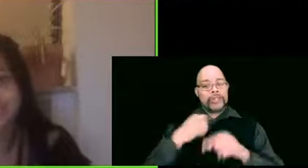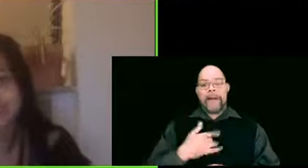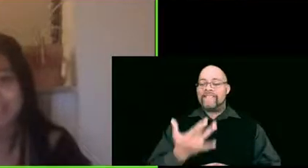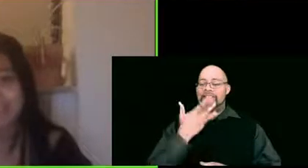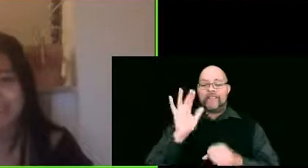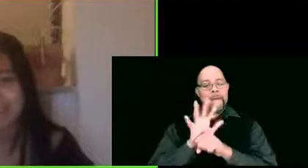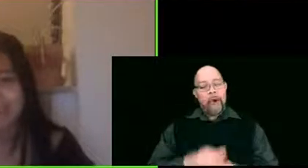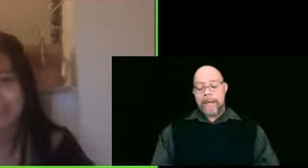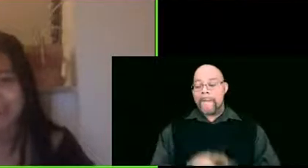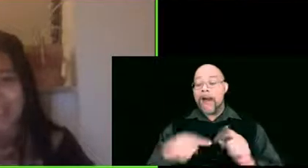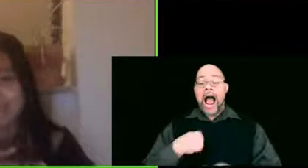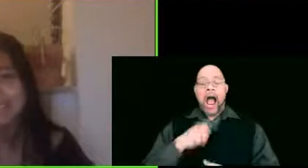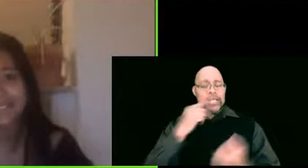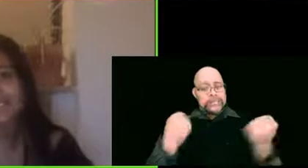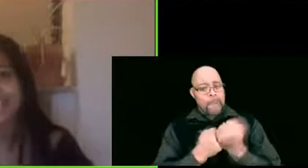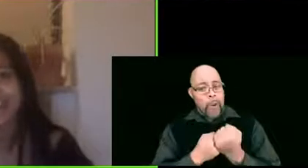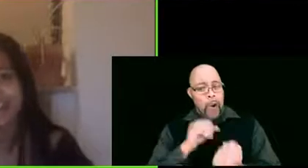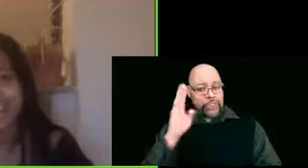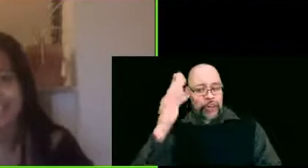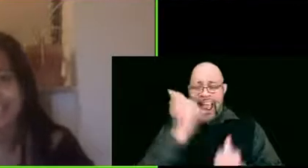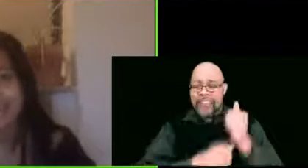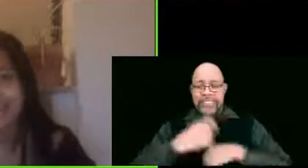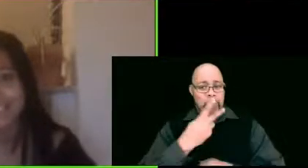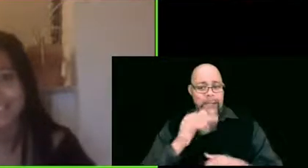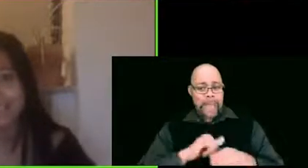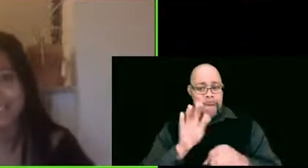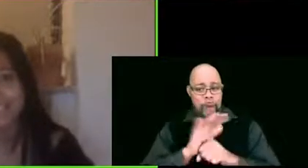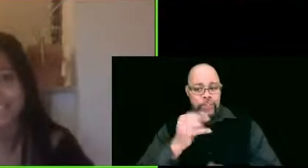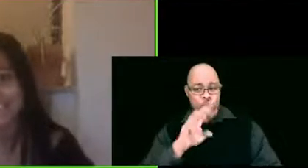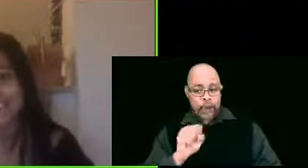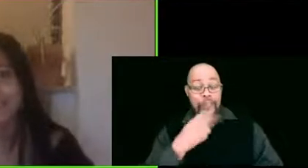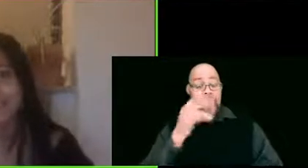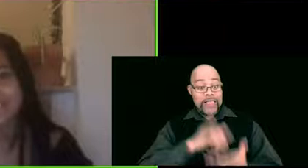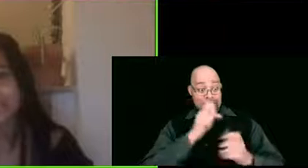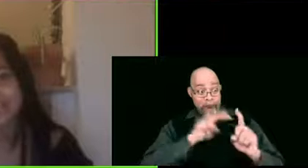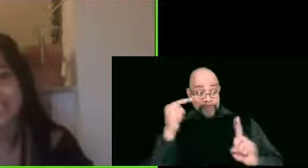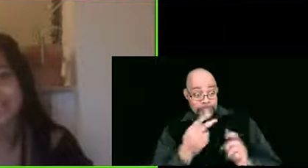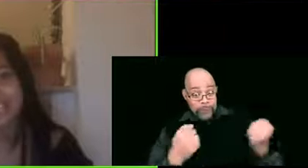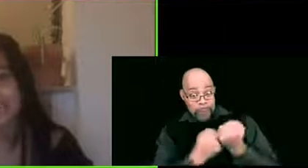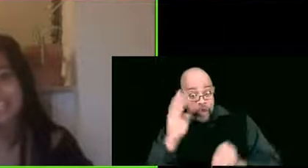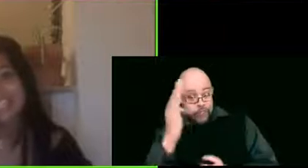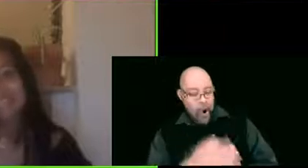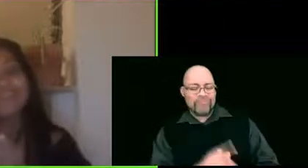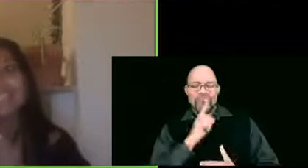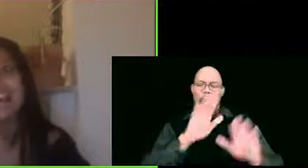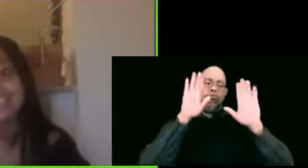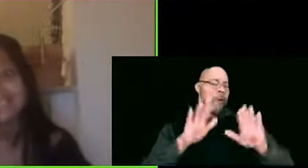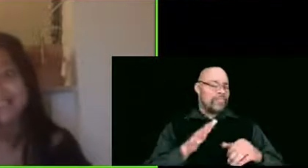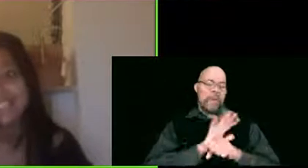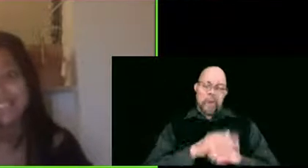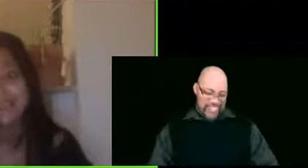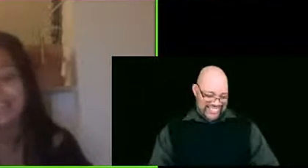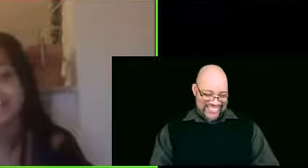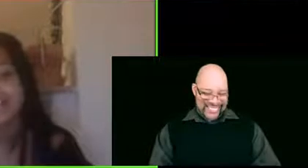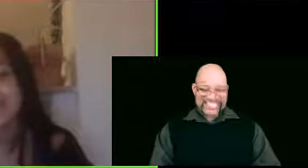to admit, is also my favorite movie, but I am rooting for the shark every time I watch it and if you watch it from that perspective, it's just a